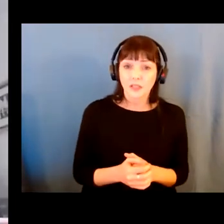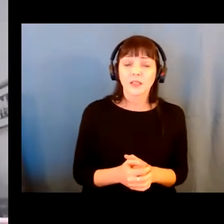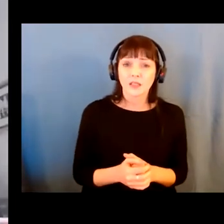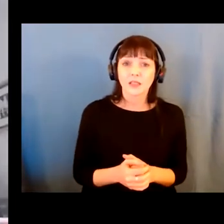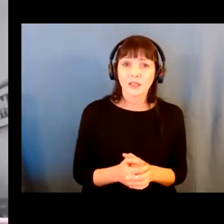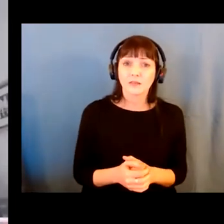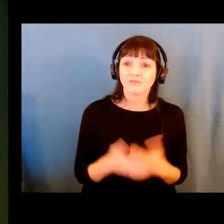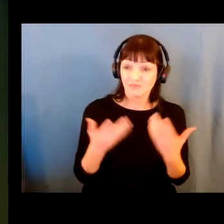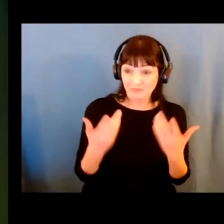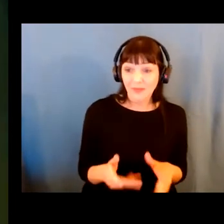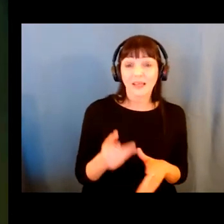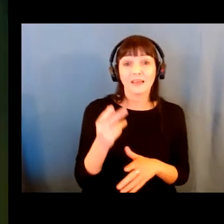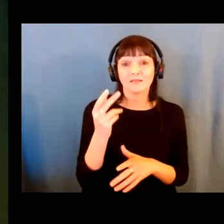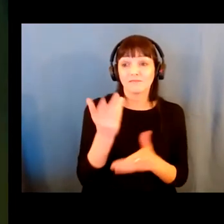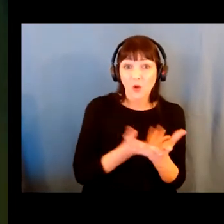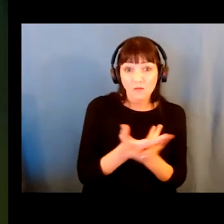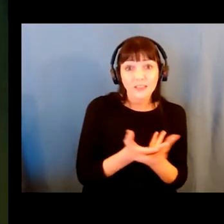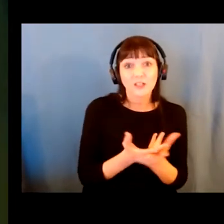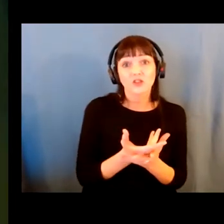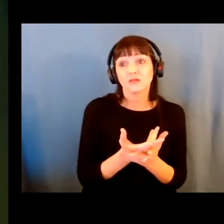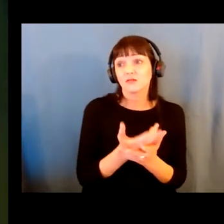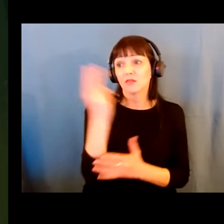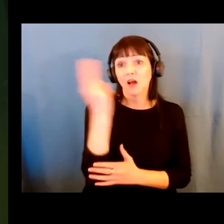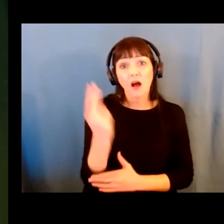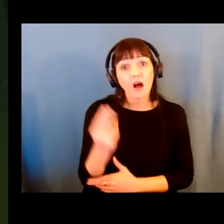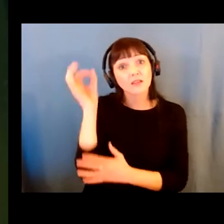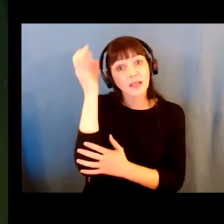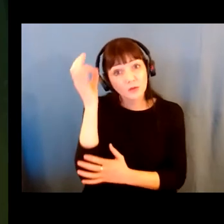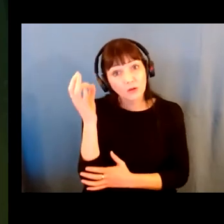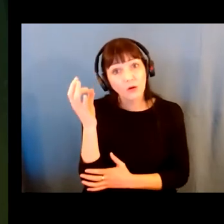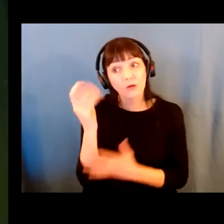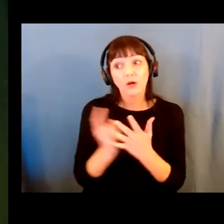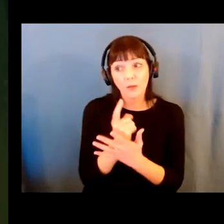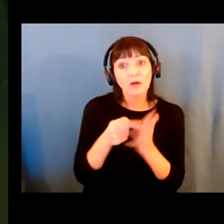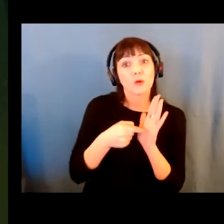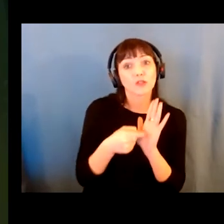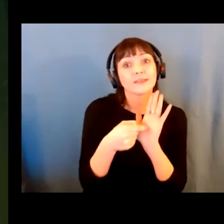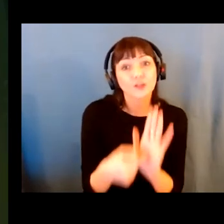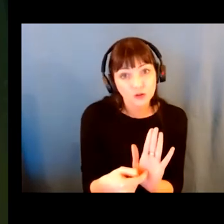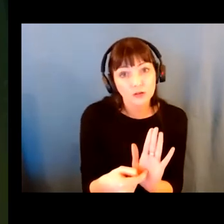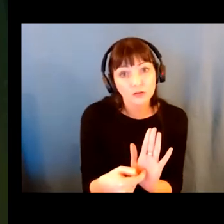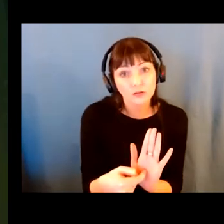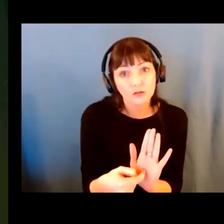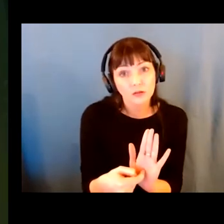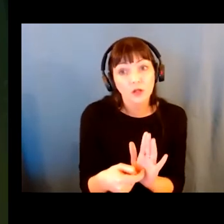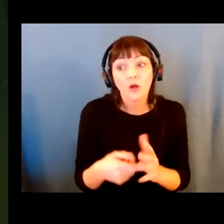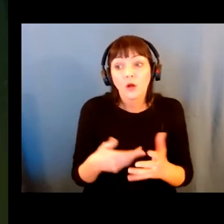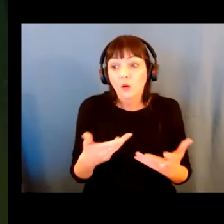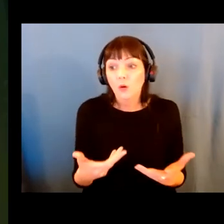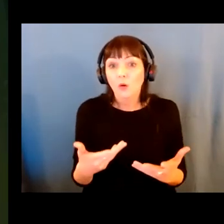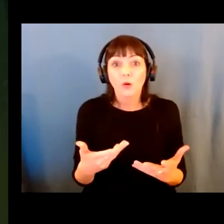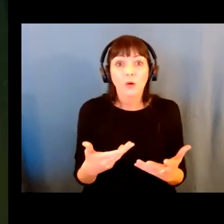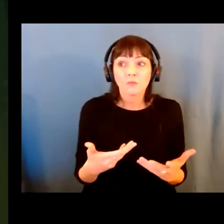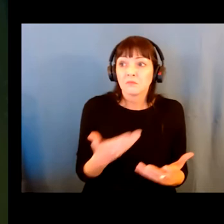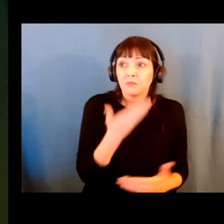have these conversations with Arts Council, with British Council, about representation within their own collections, and not just representation, about why they